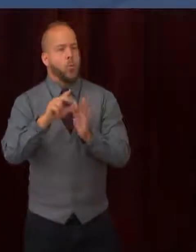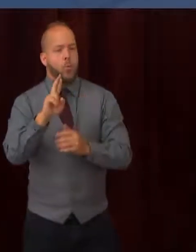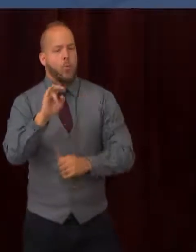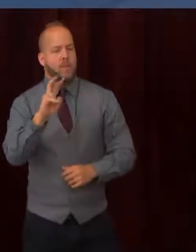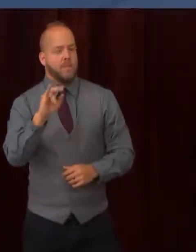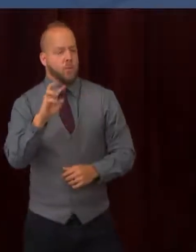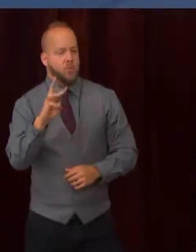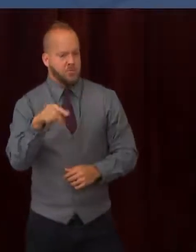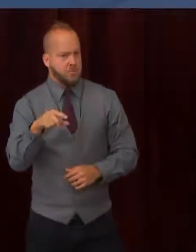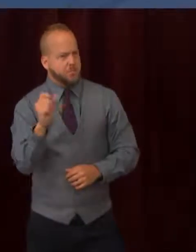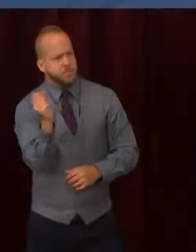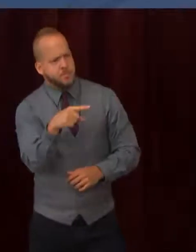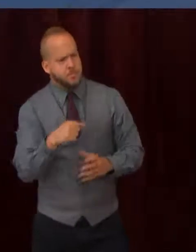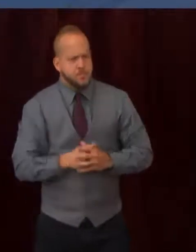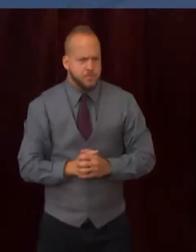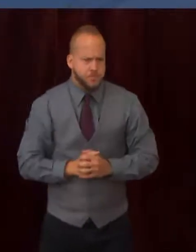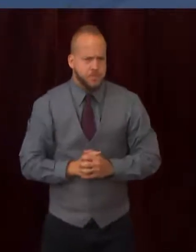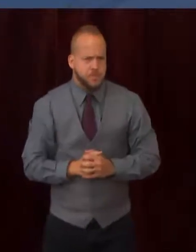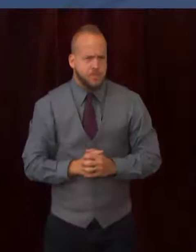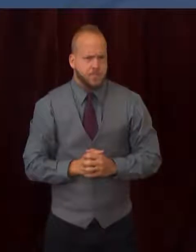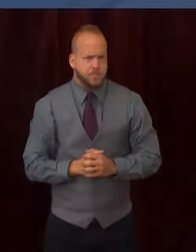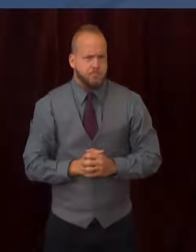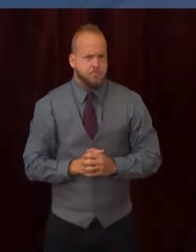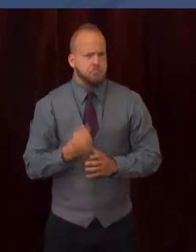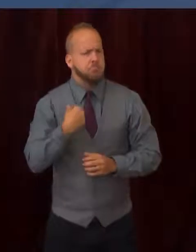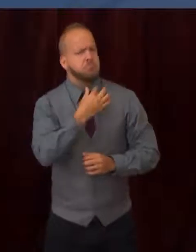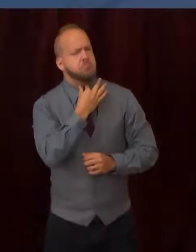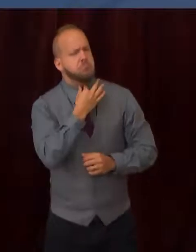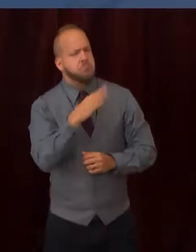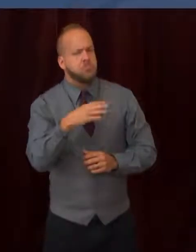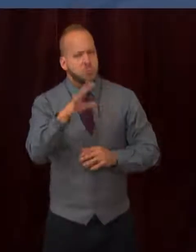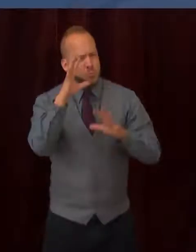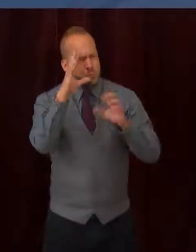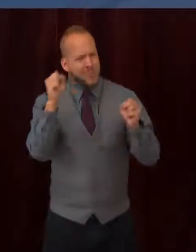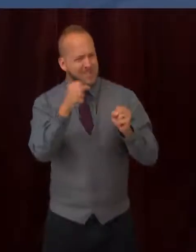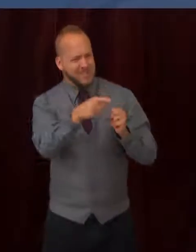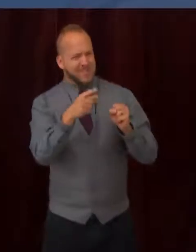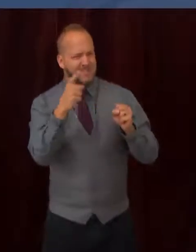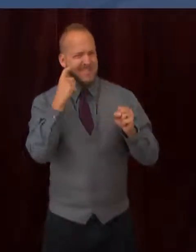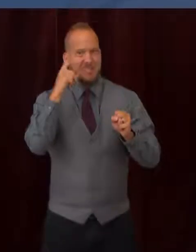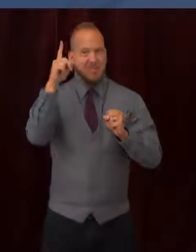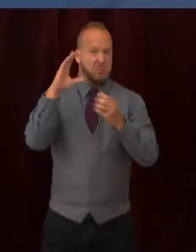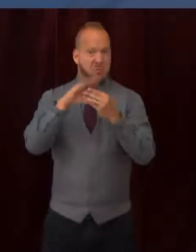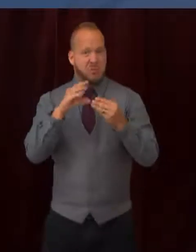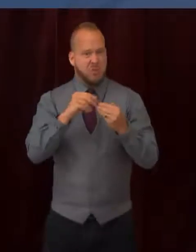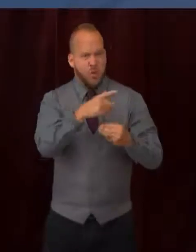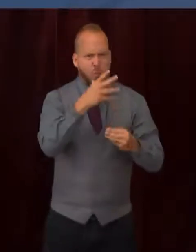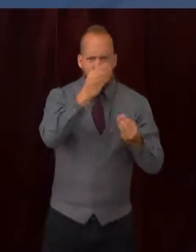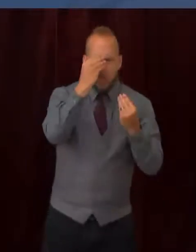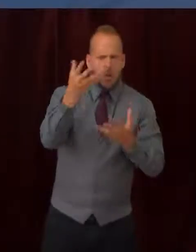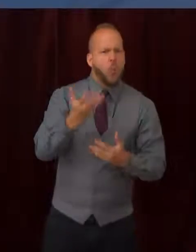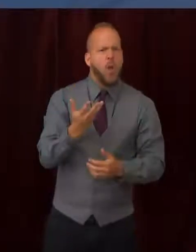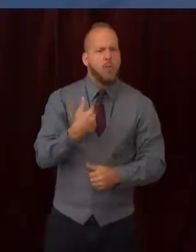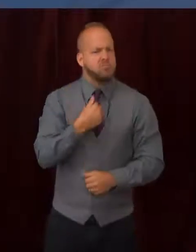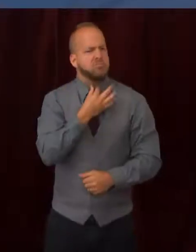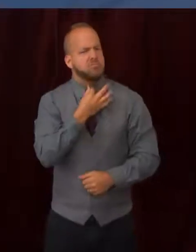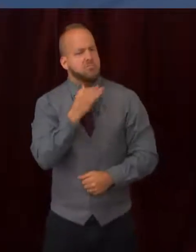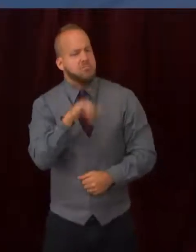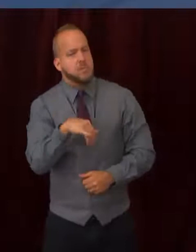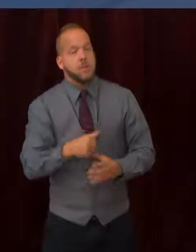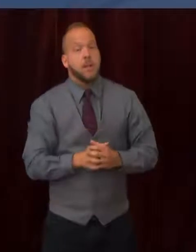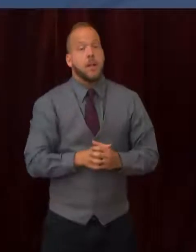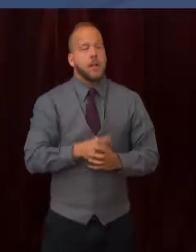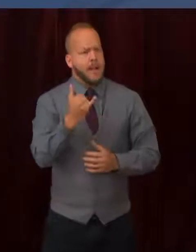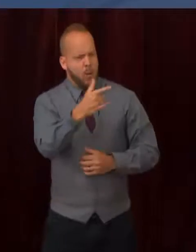comments? And secondly, what you talked about, the issues that need to be addressed, is that something